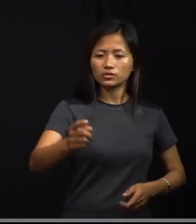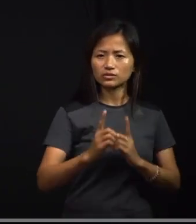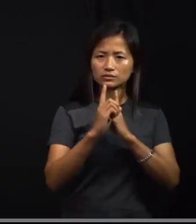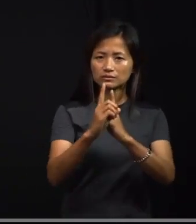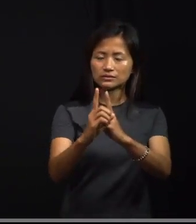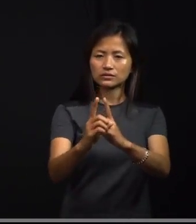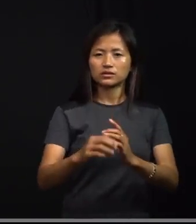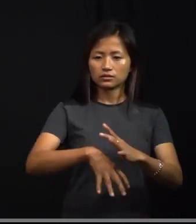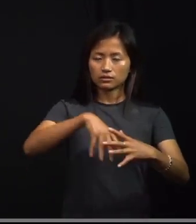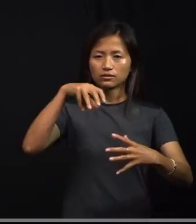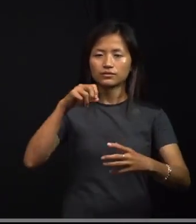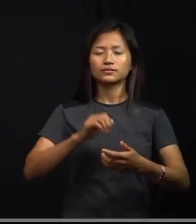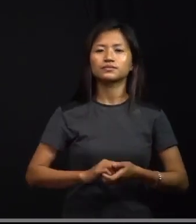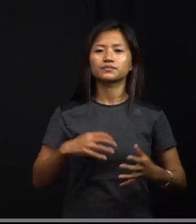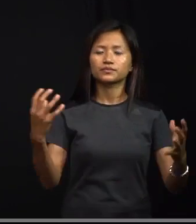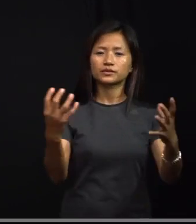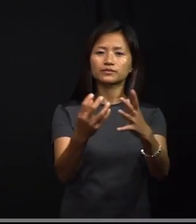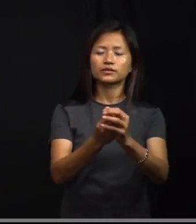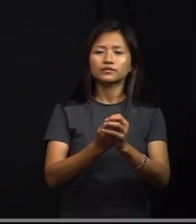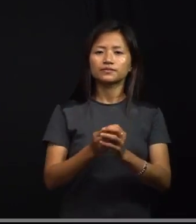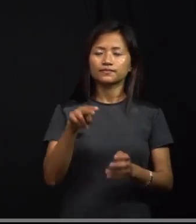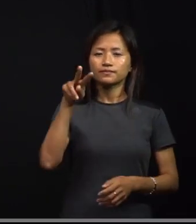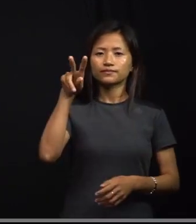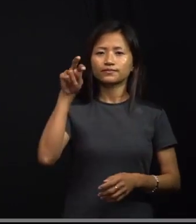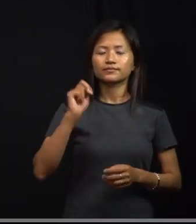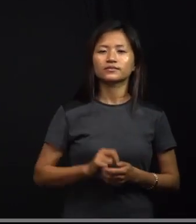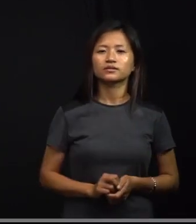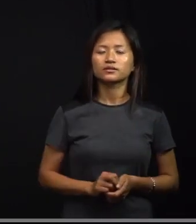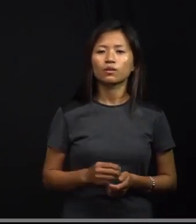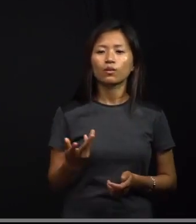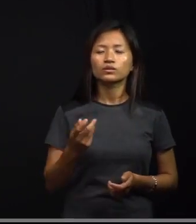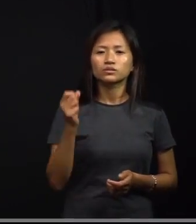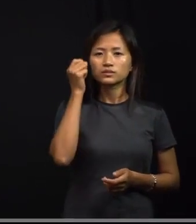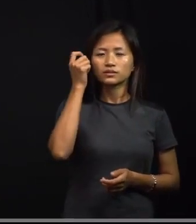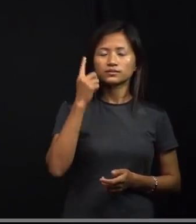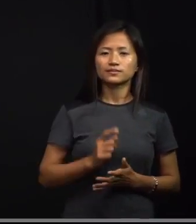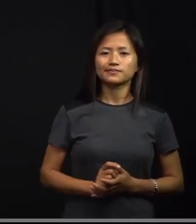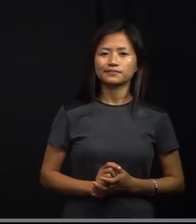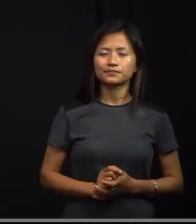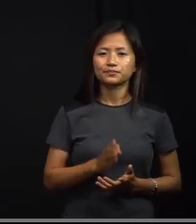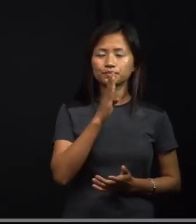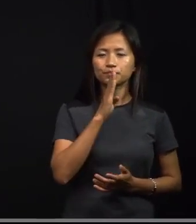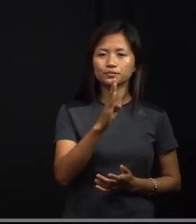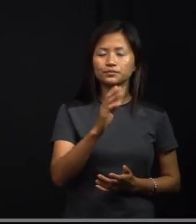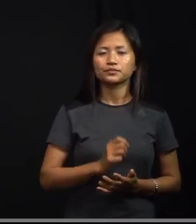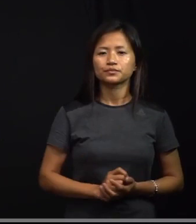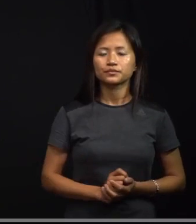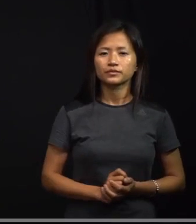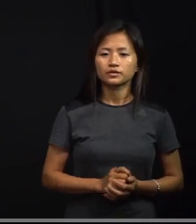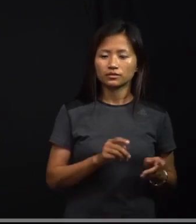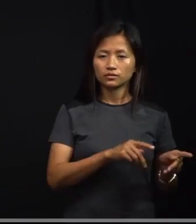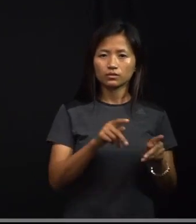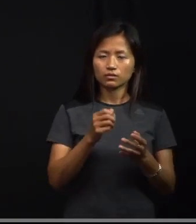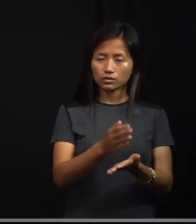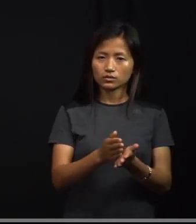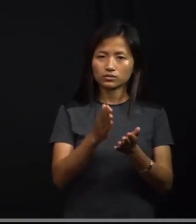Okay, so combining to this two meaning, what do you understand? Because in order for you to get